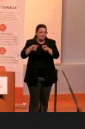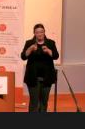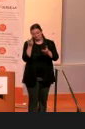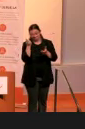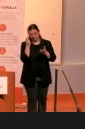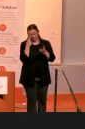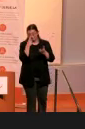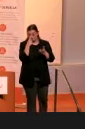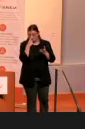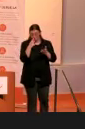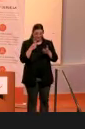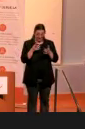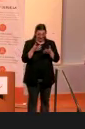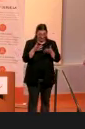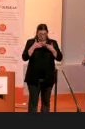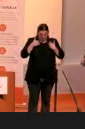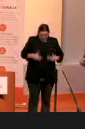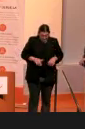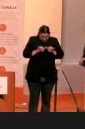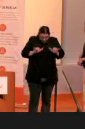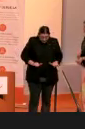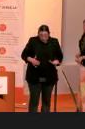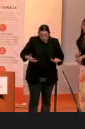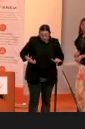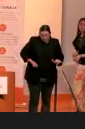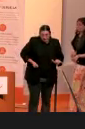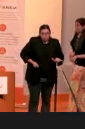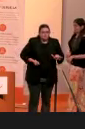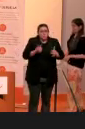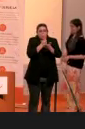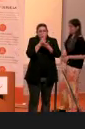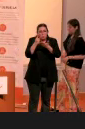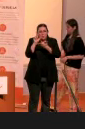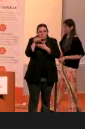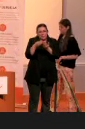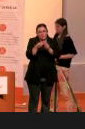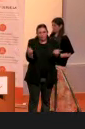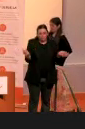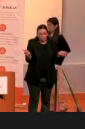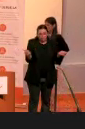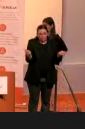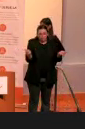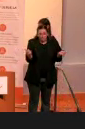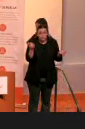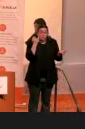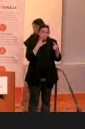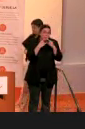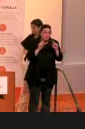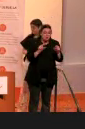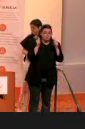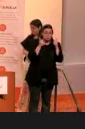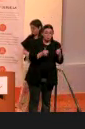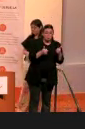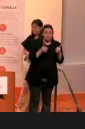out of the system within a week, so there's nothing wrong with trying them. And if it works, it works. And if it